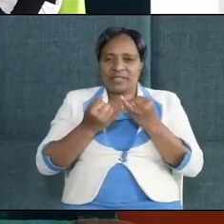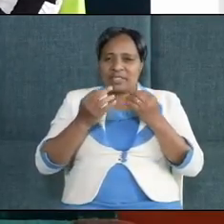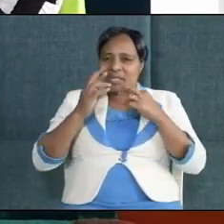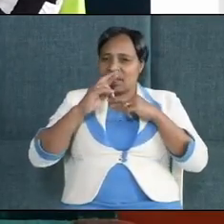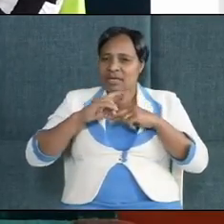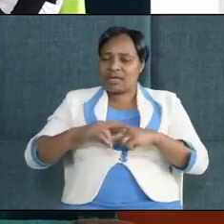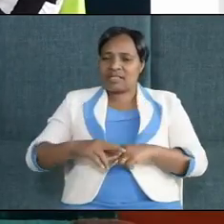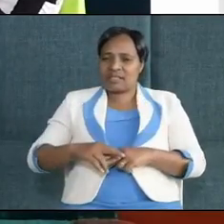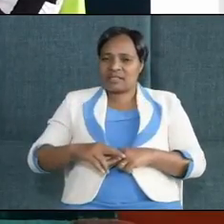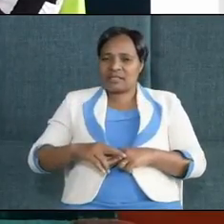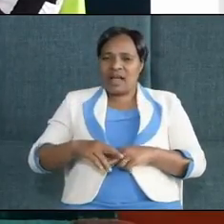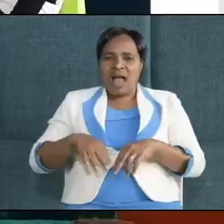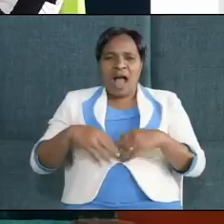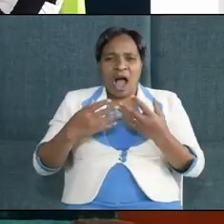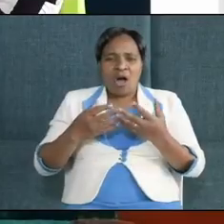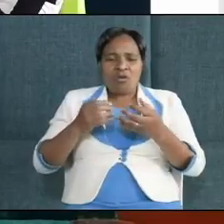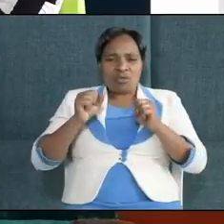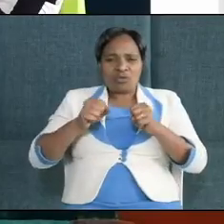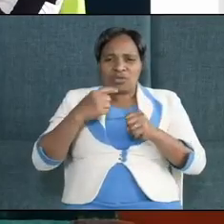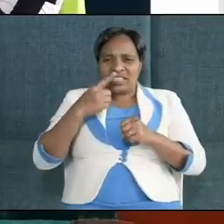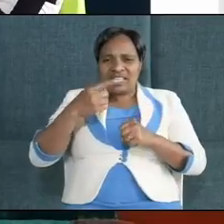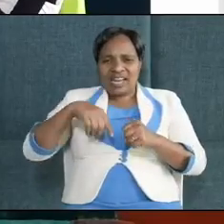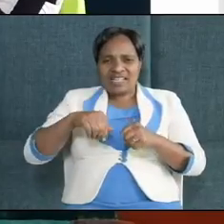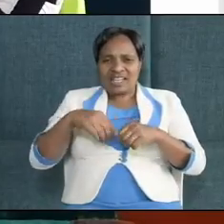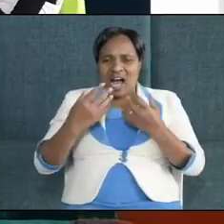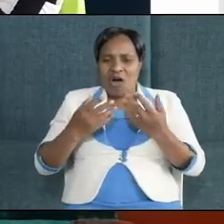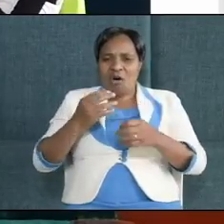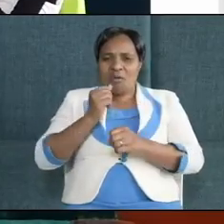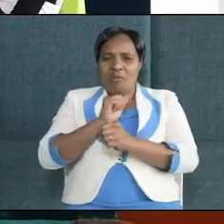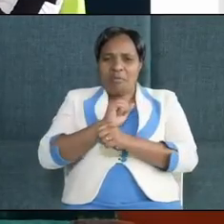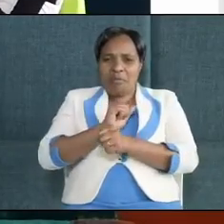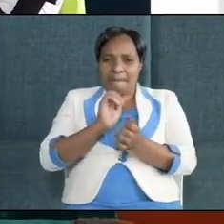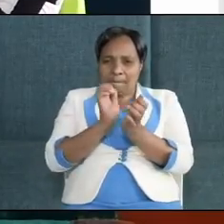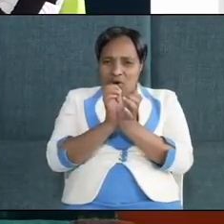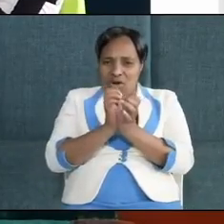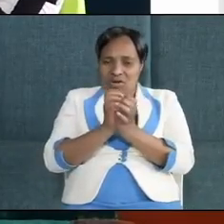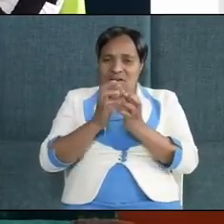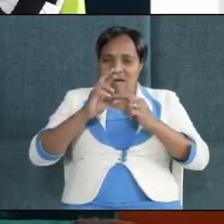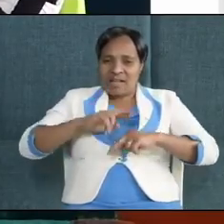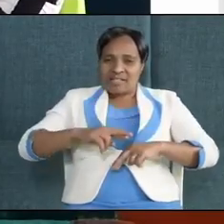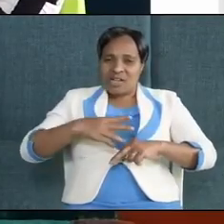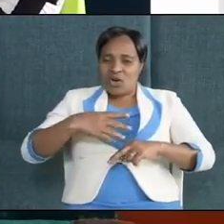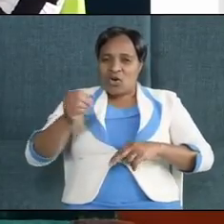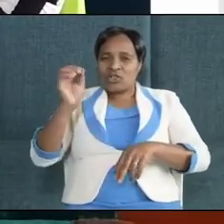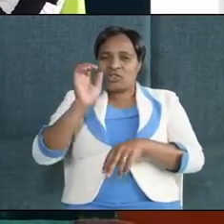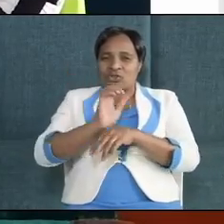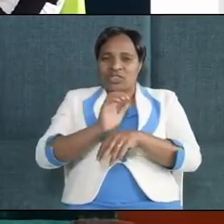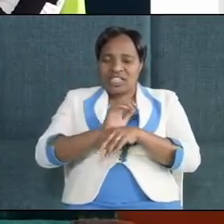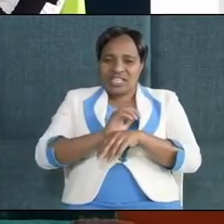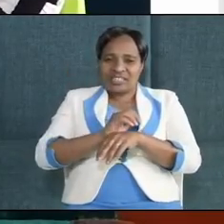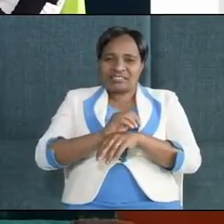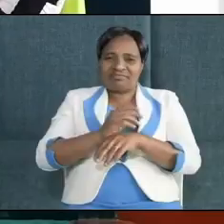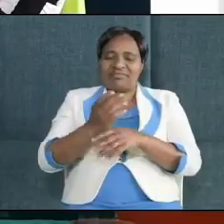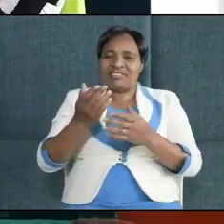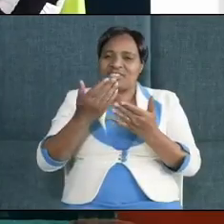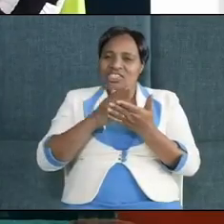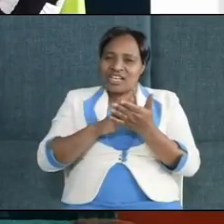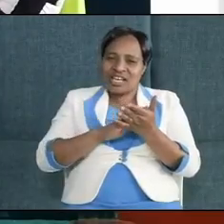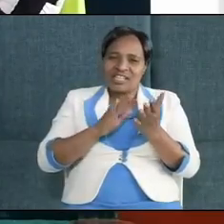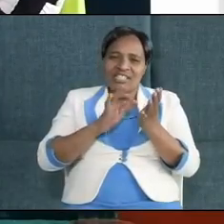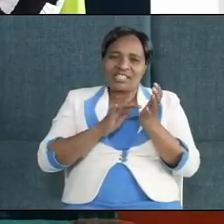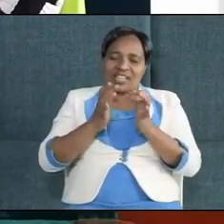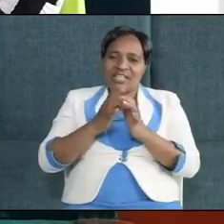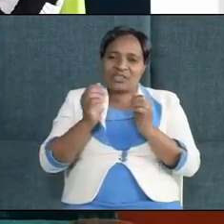rest. And can I tell you how Paul would rest? He would go to the synagogue and then he would share Jesus with the